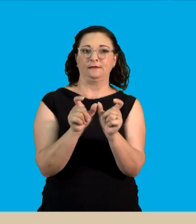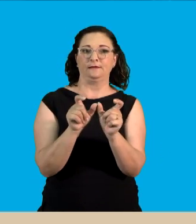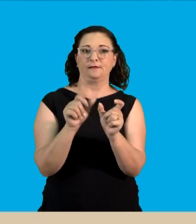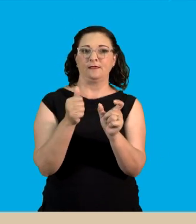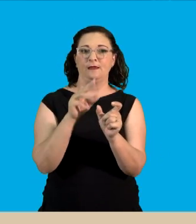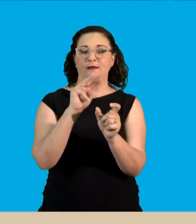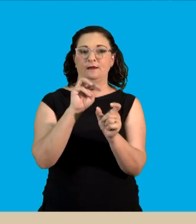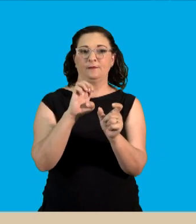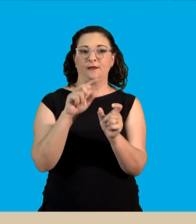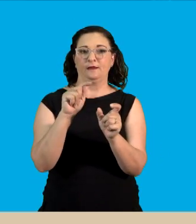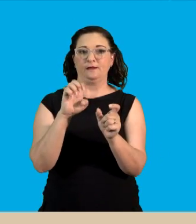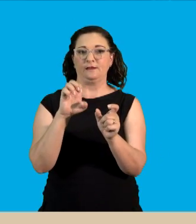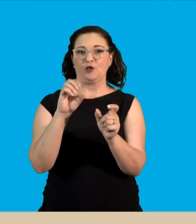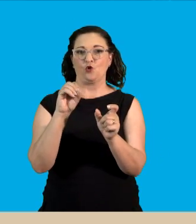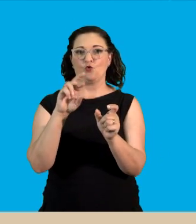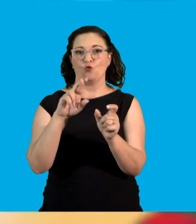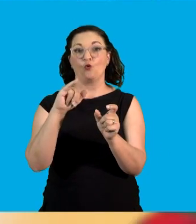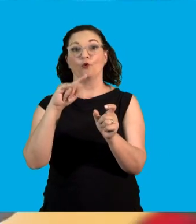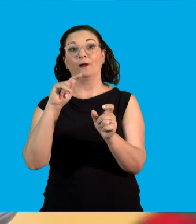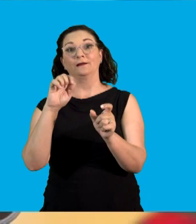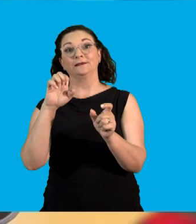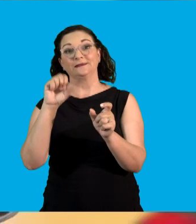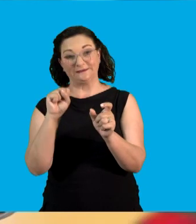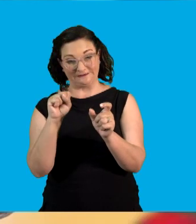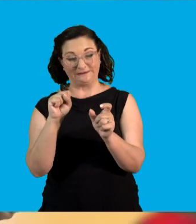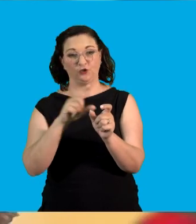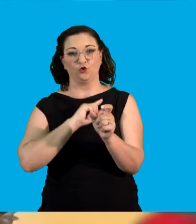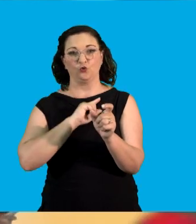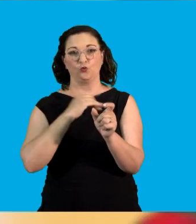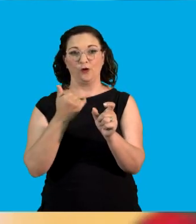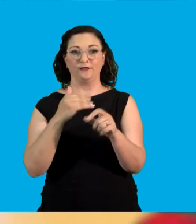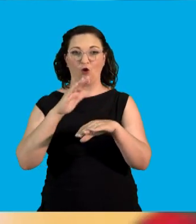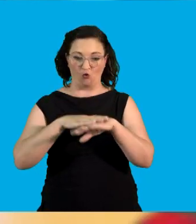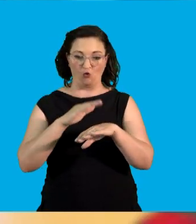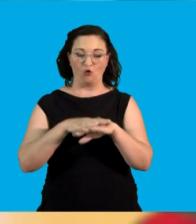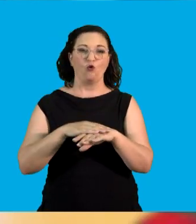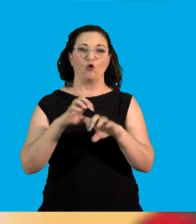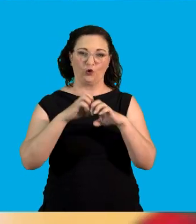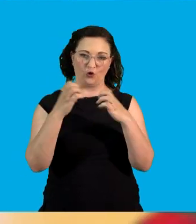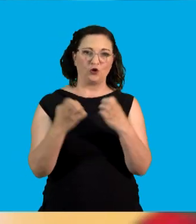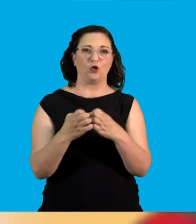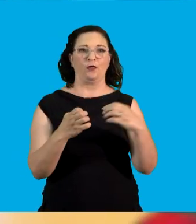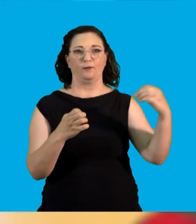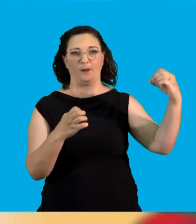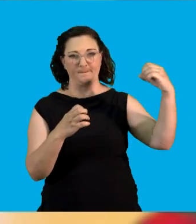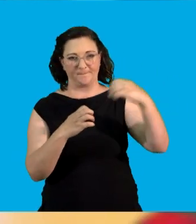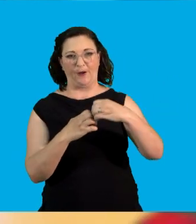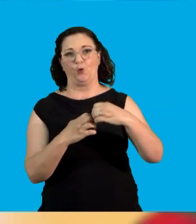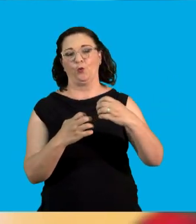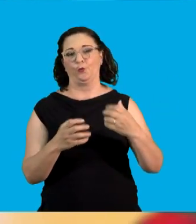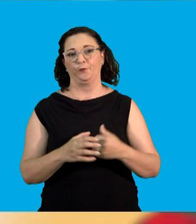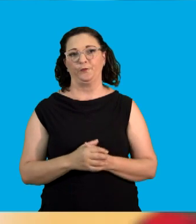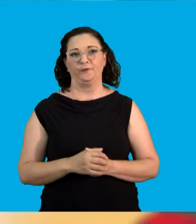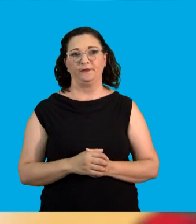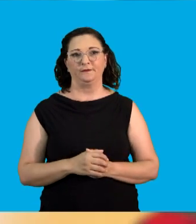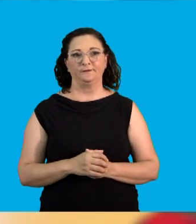the meteor, when it enters the atmosphere and then reaches the surface of the Earth, it is no longer going to be referred as the meteor. It